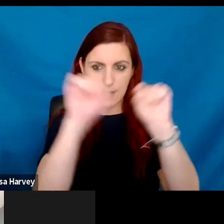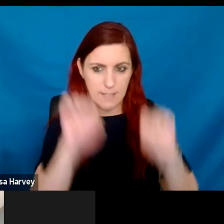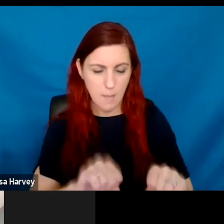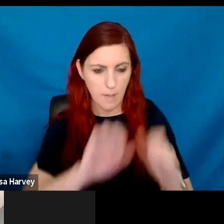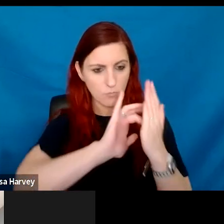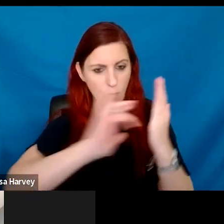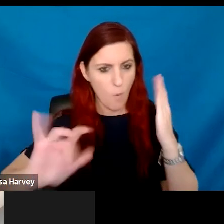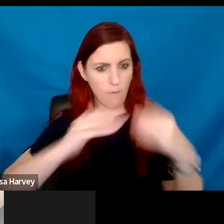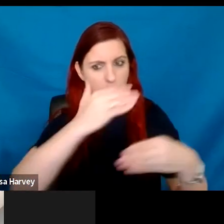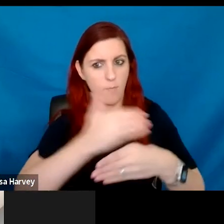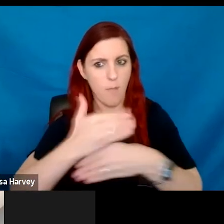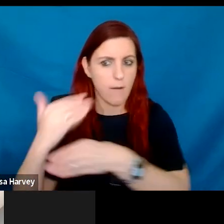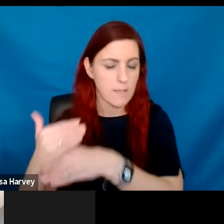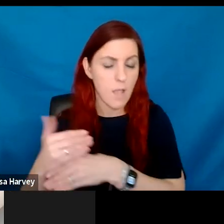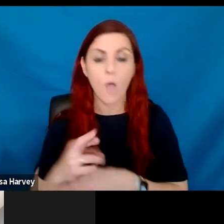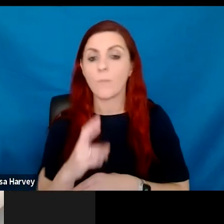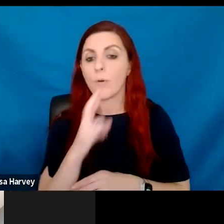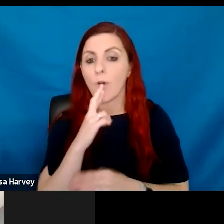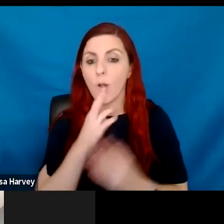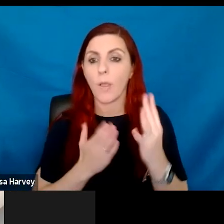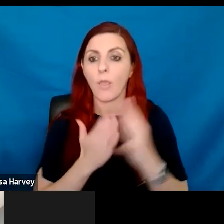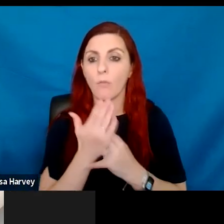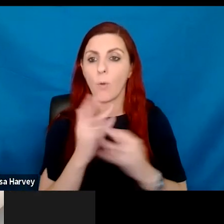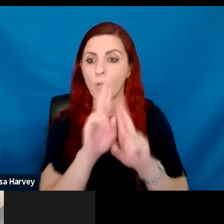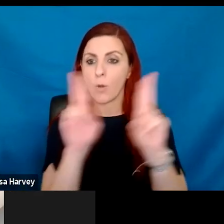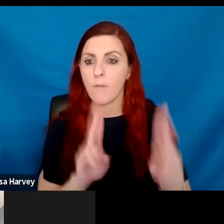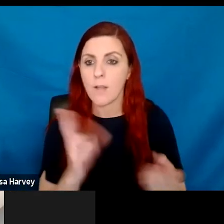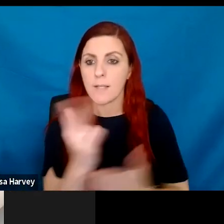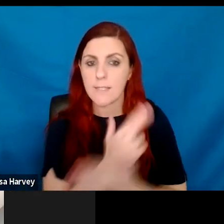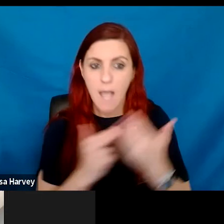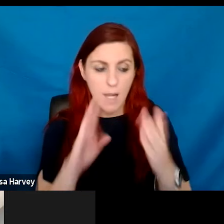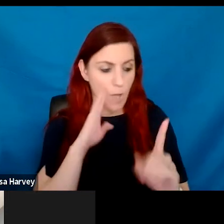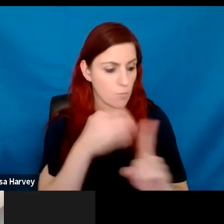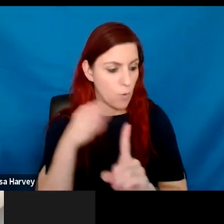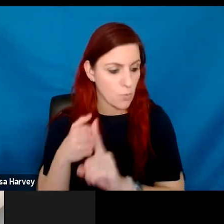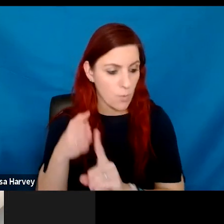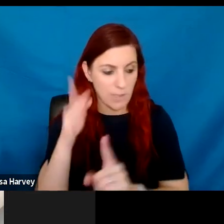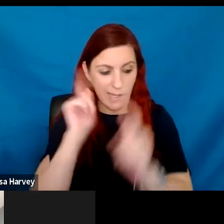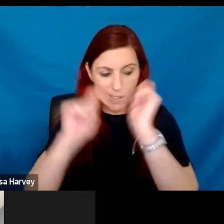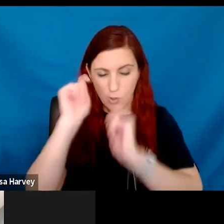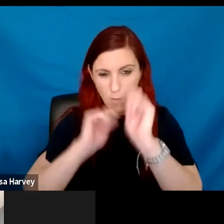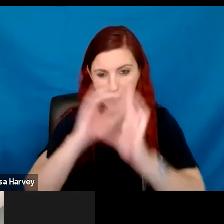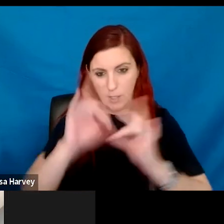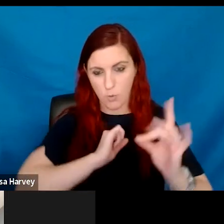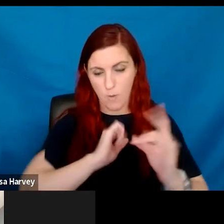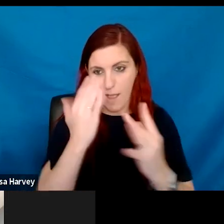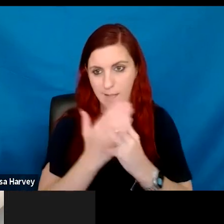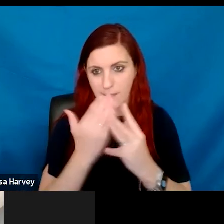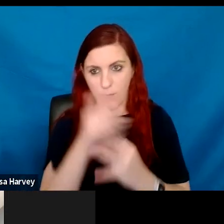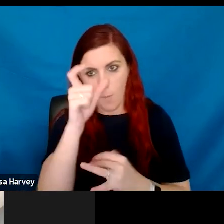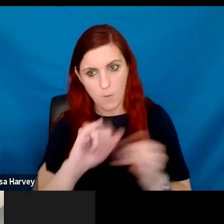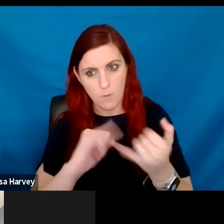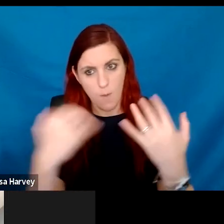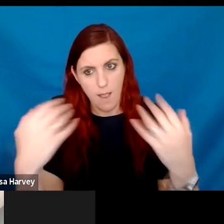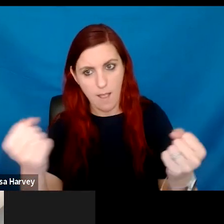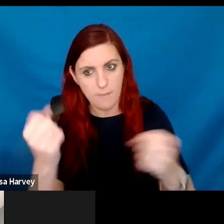of barriers, preferably through a universal design approach, which contributes to ensuring access for persons with disabilities